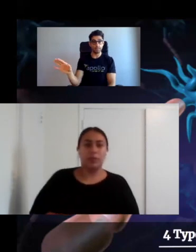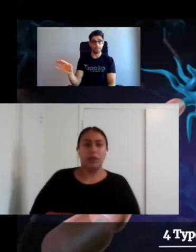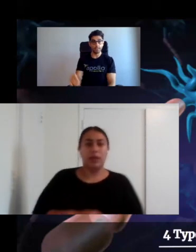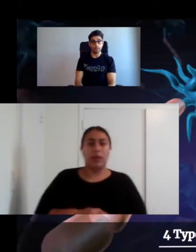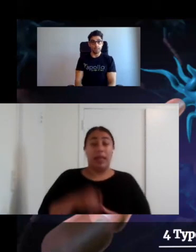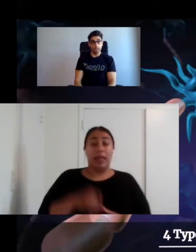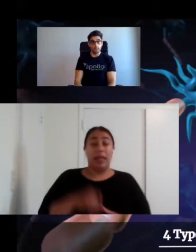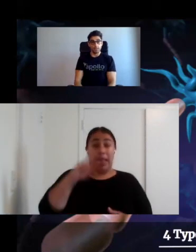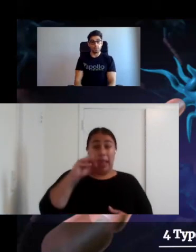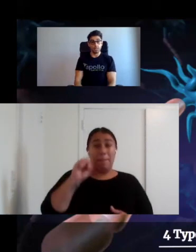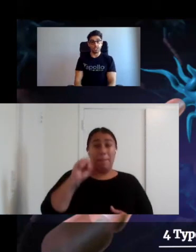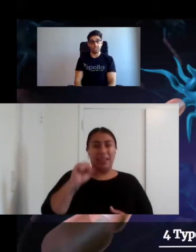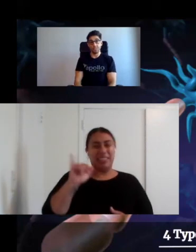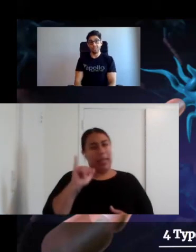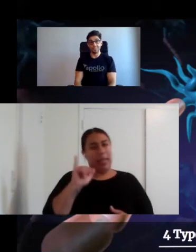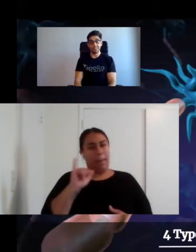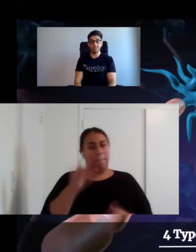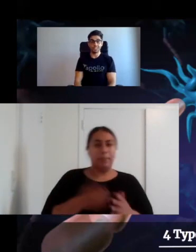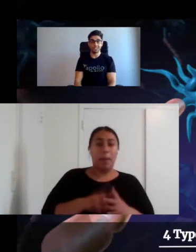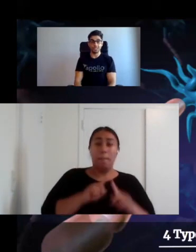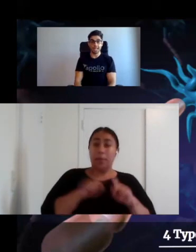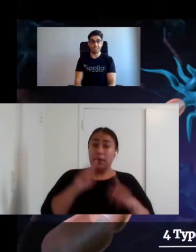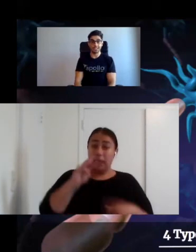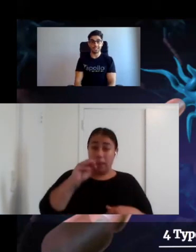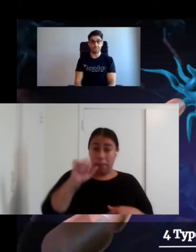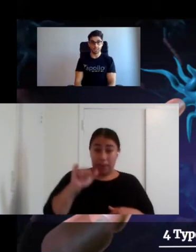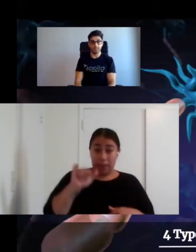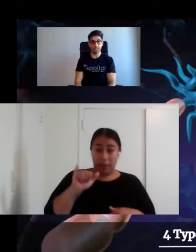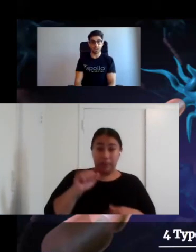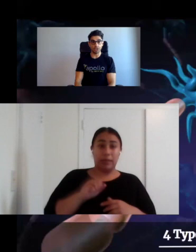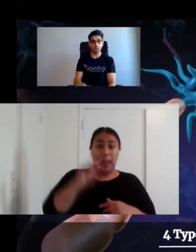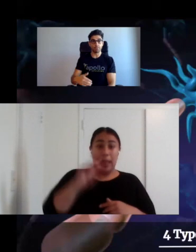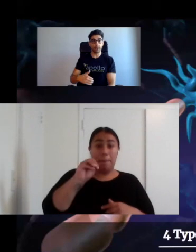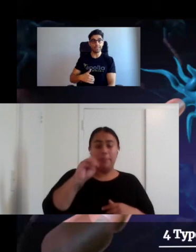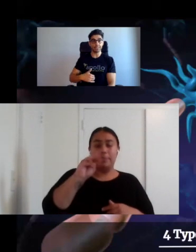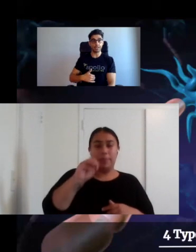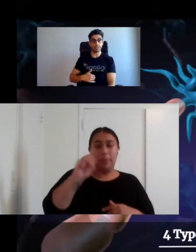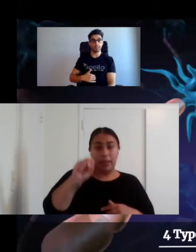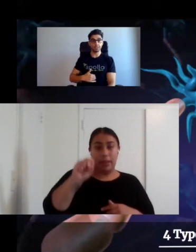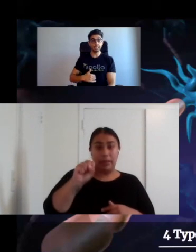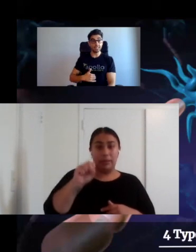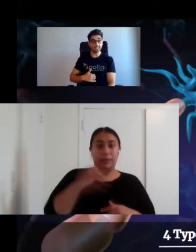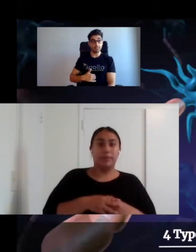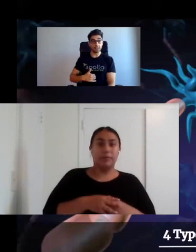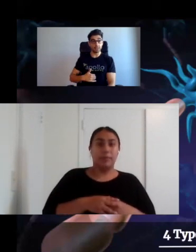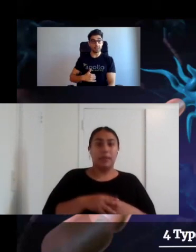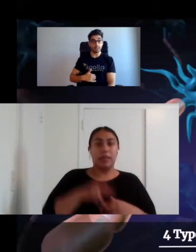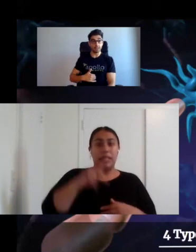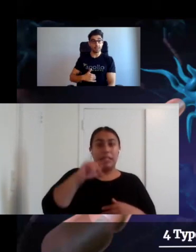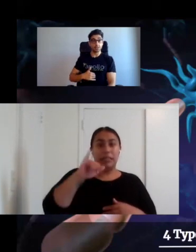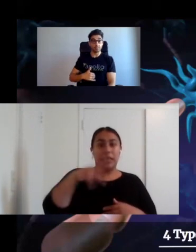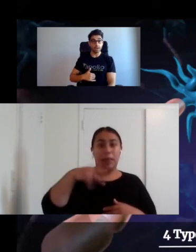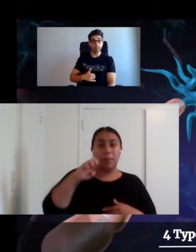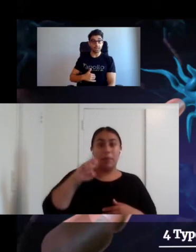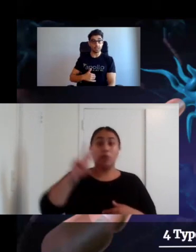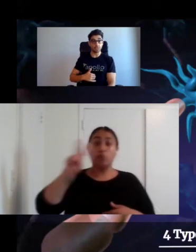line. With pernicious anemia, the immune system attacks a specific cell called the parietal cell in the stomach.